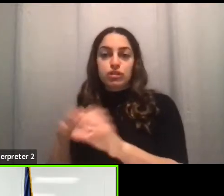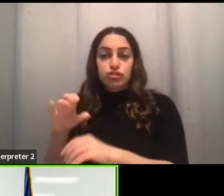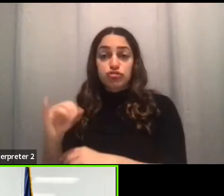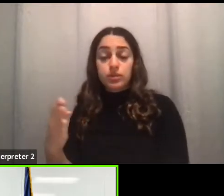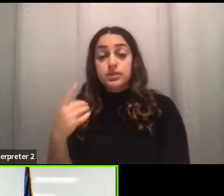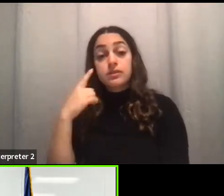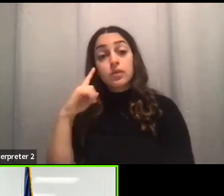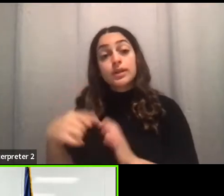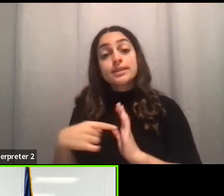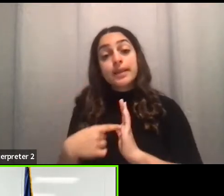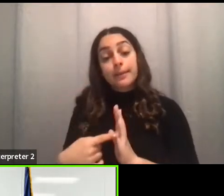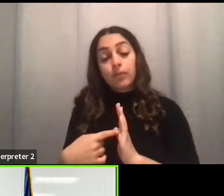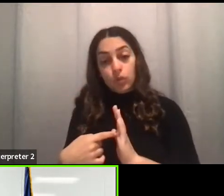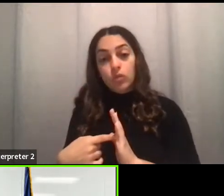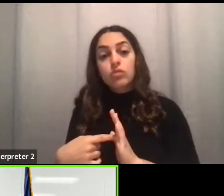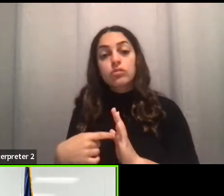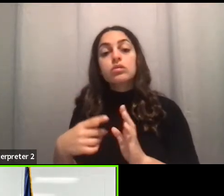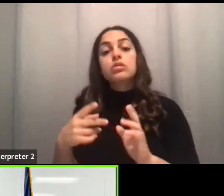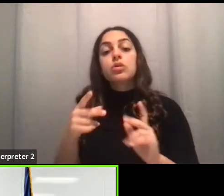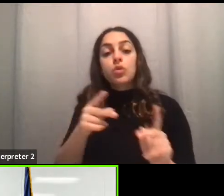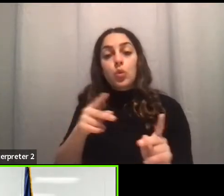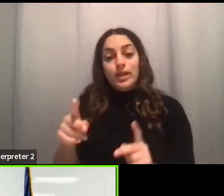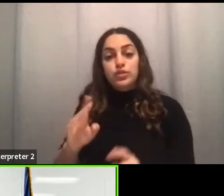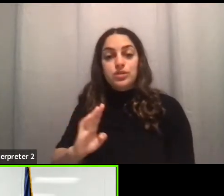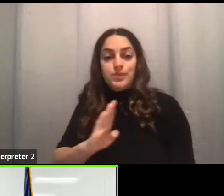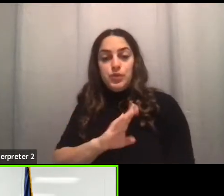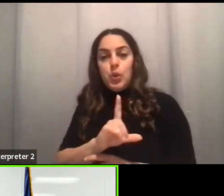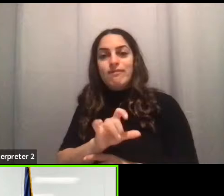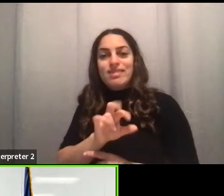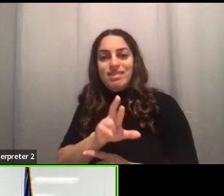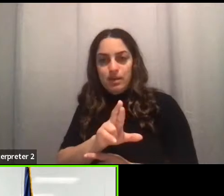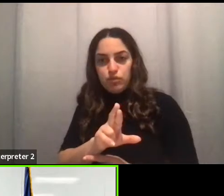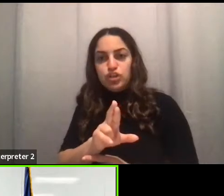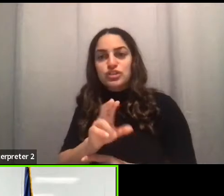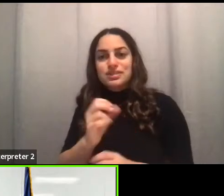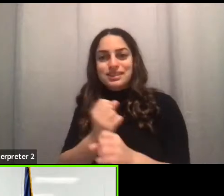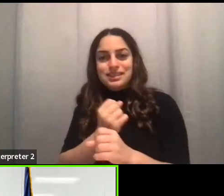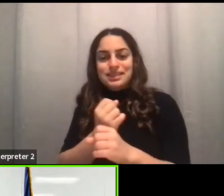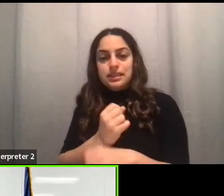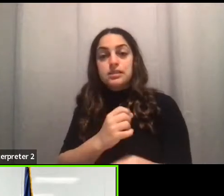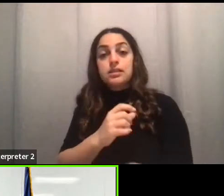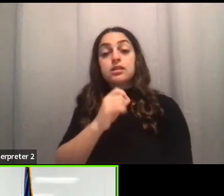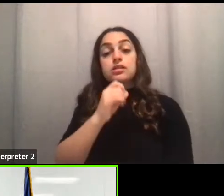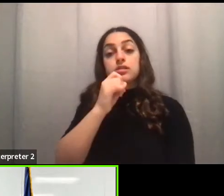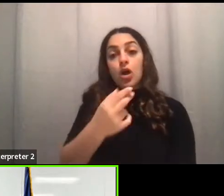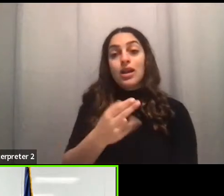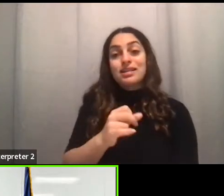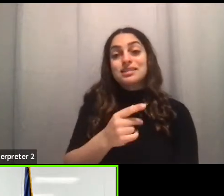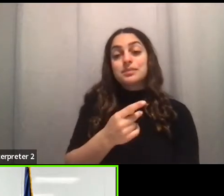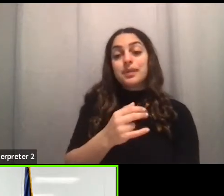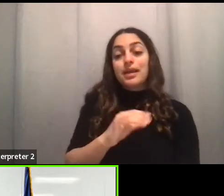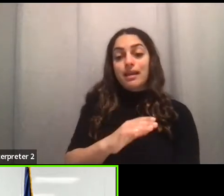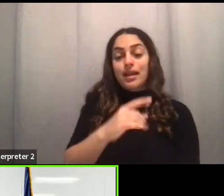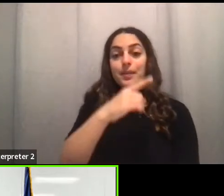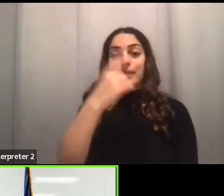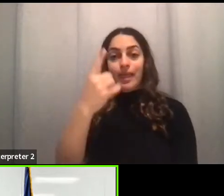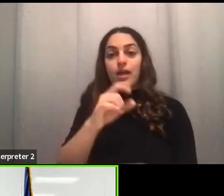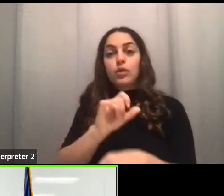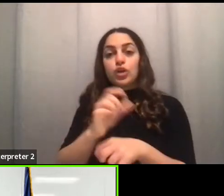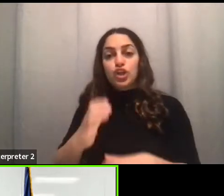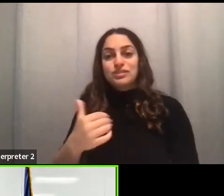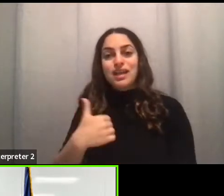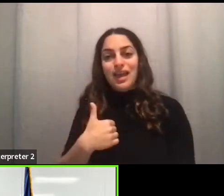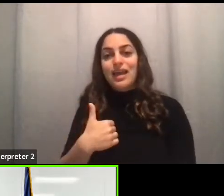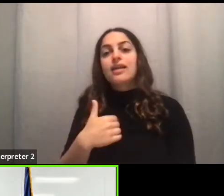example according to the bureau of labor statistics non-hispanic black workers held 5.1 of